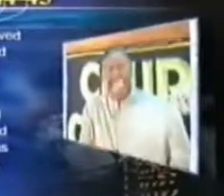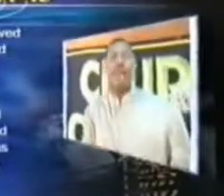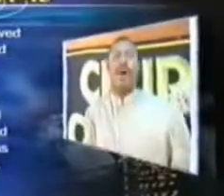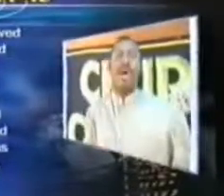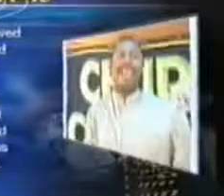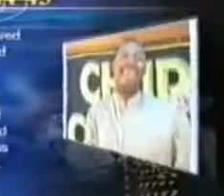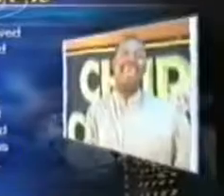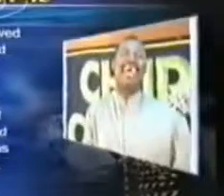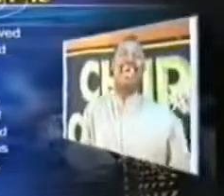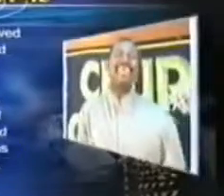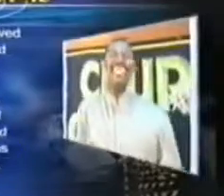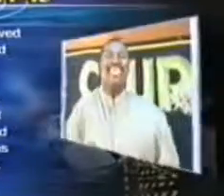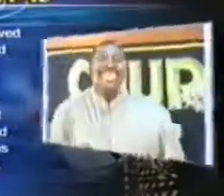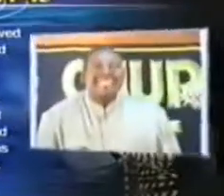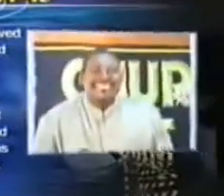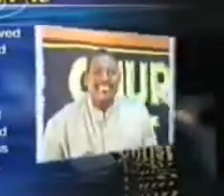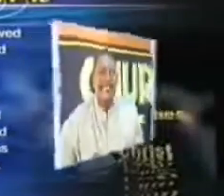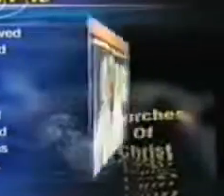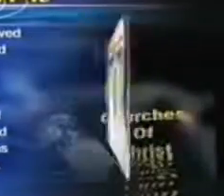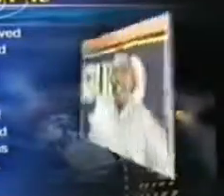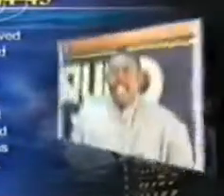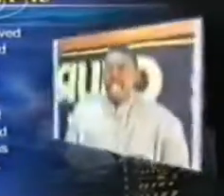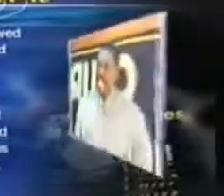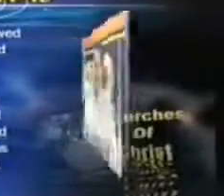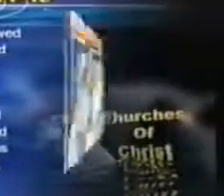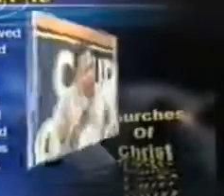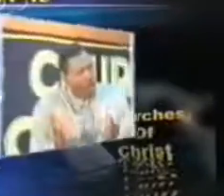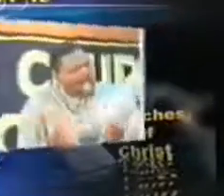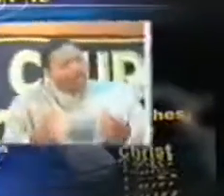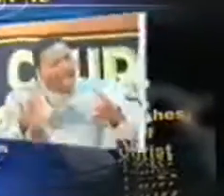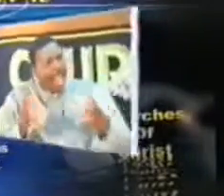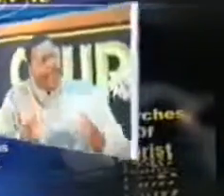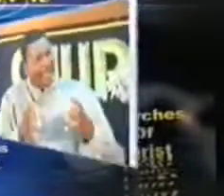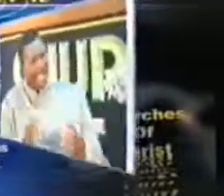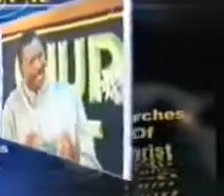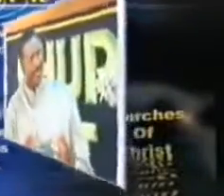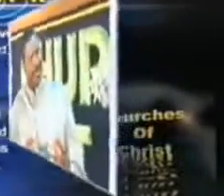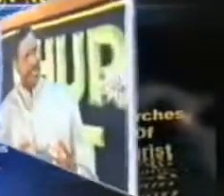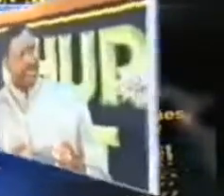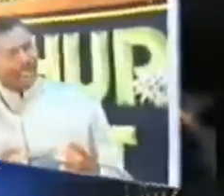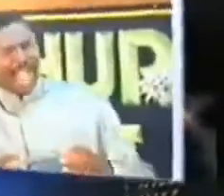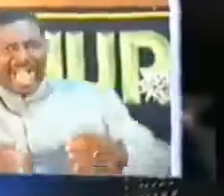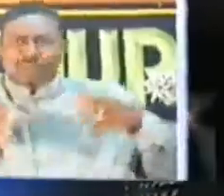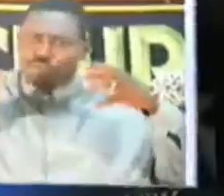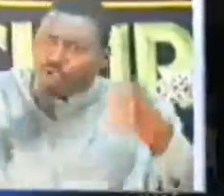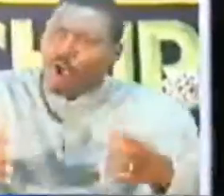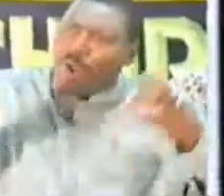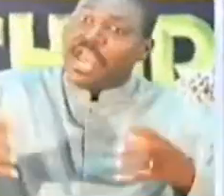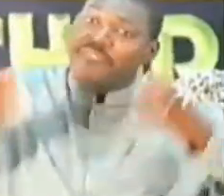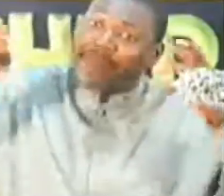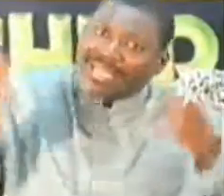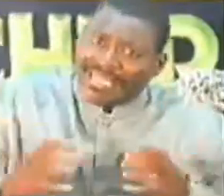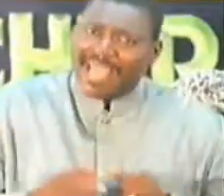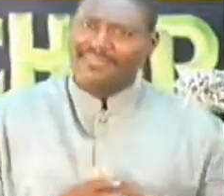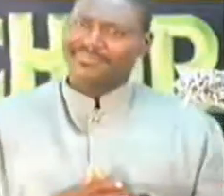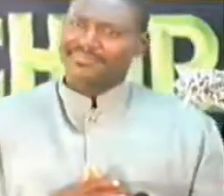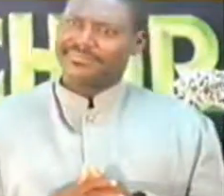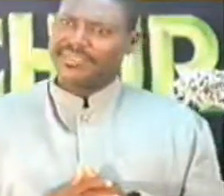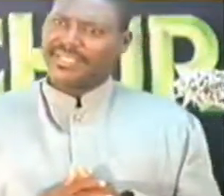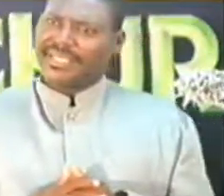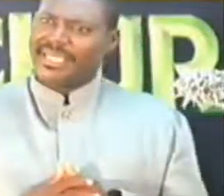as anyone had need enti wɔmo a ɛwɔ adwapadeɛ no ɛtontɔn wɔ ne